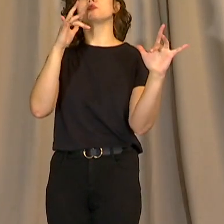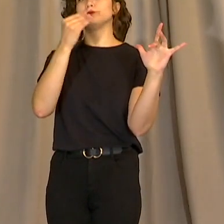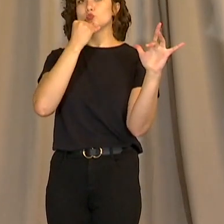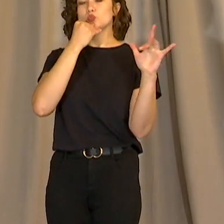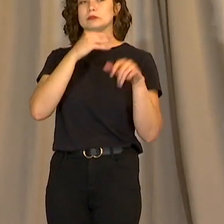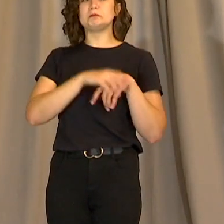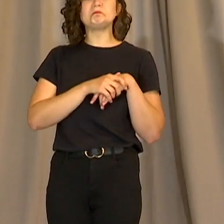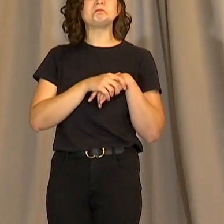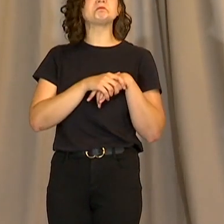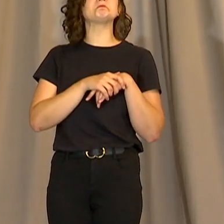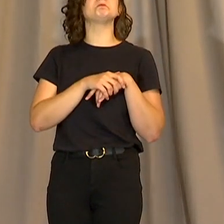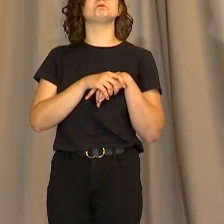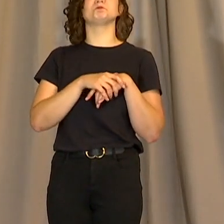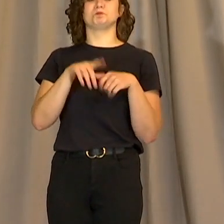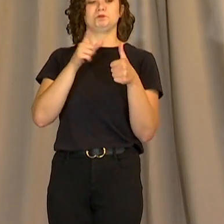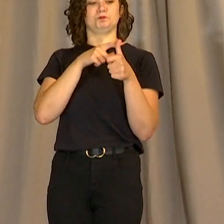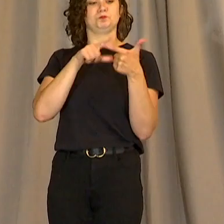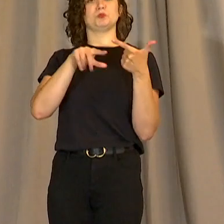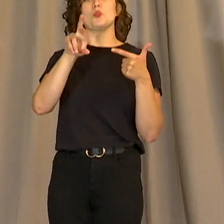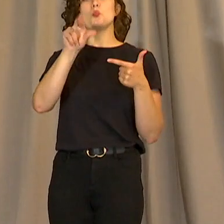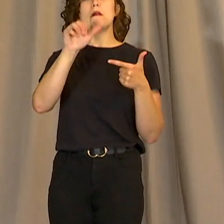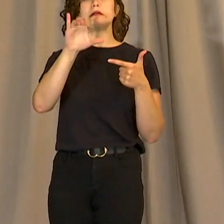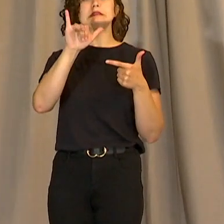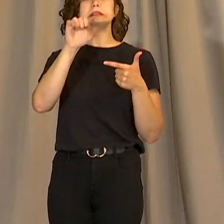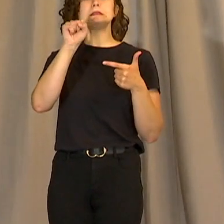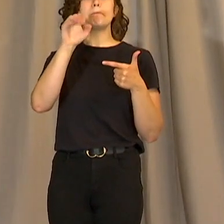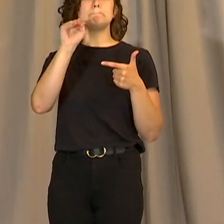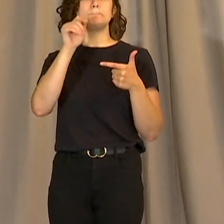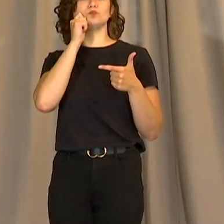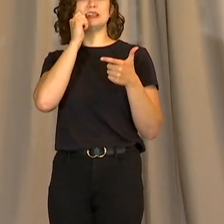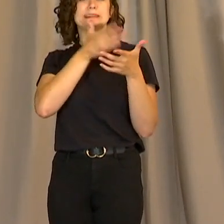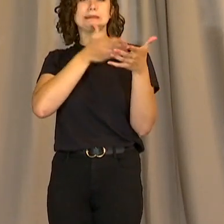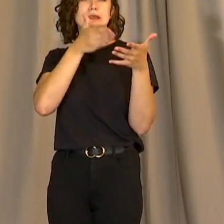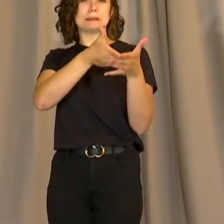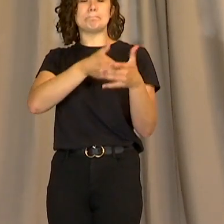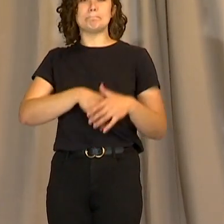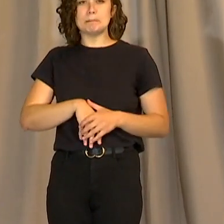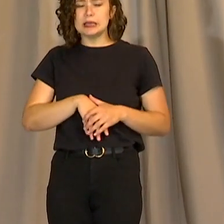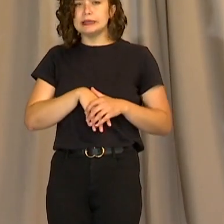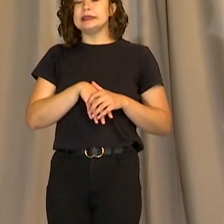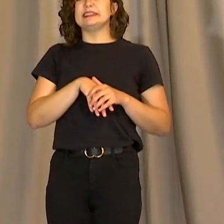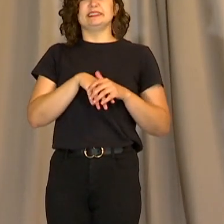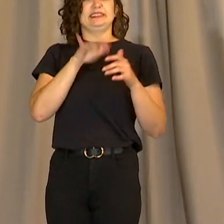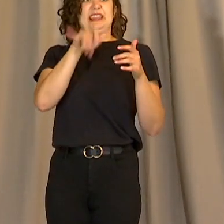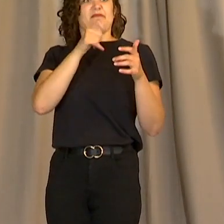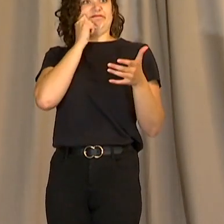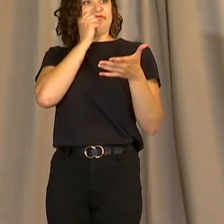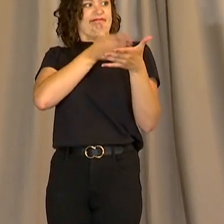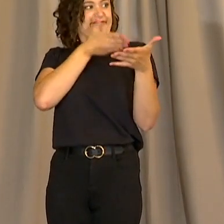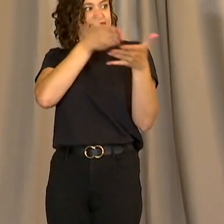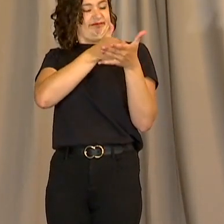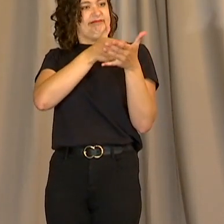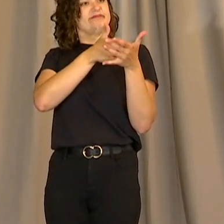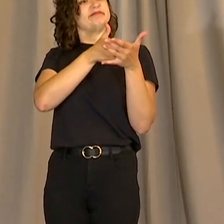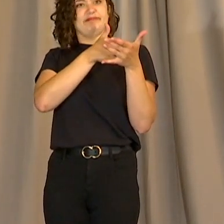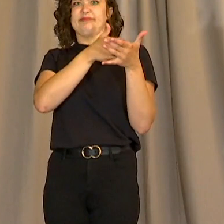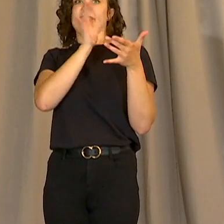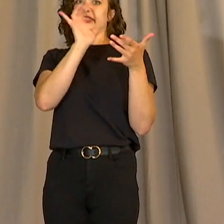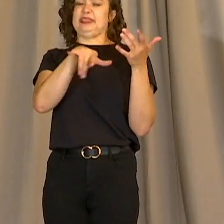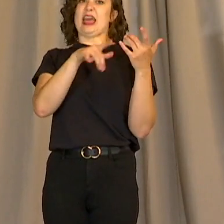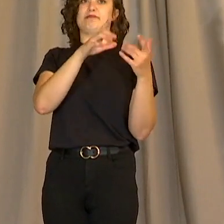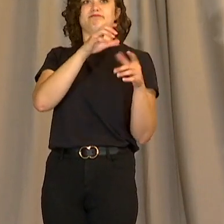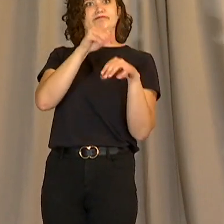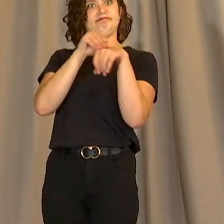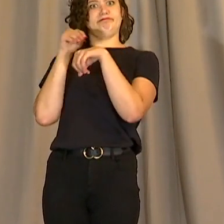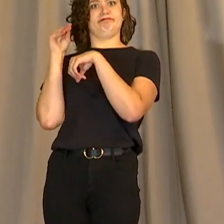racism and oppression, how that indirectly affects how then we're treated for COVID,